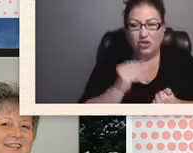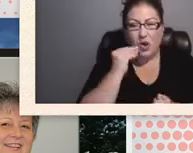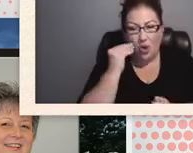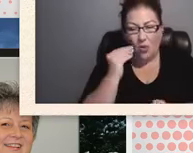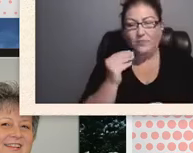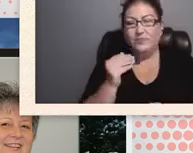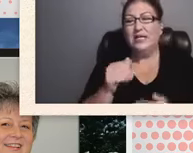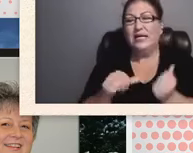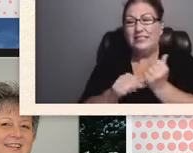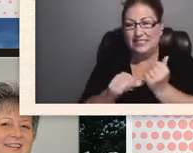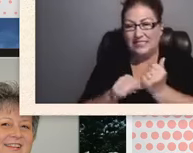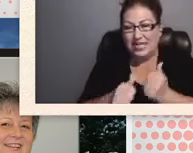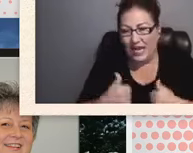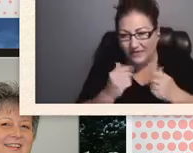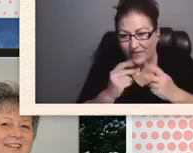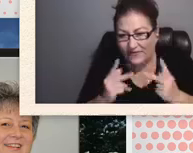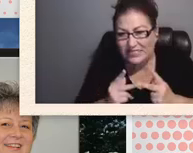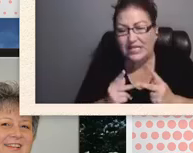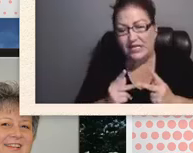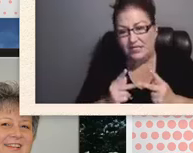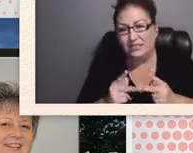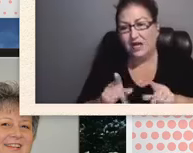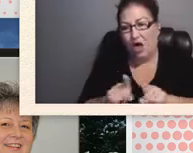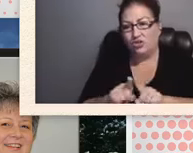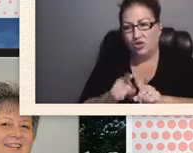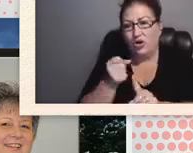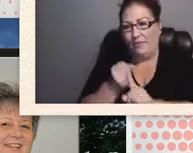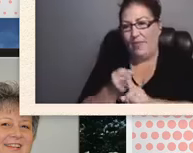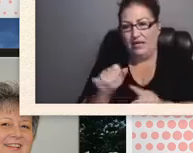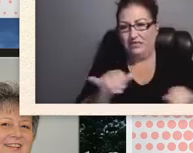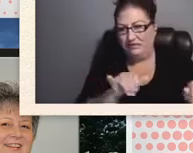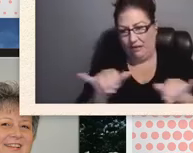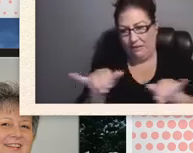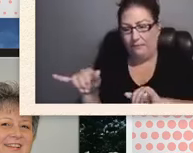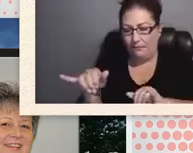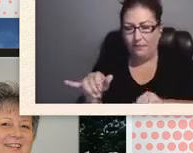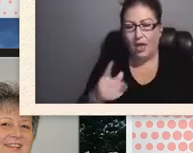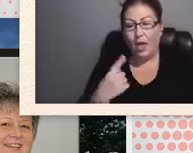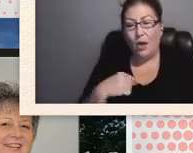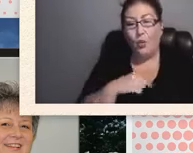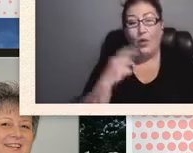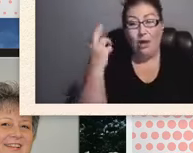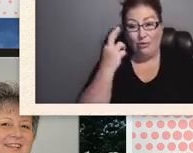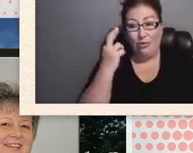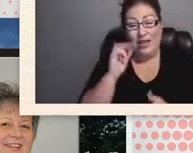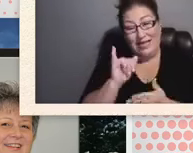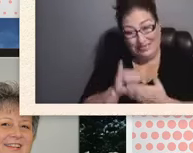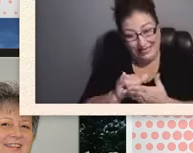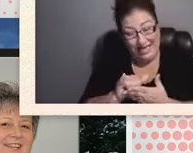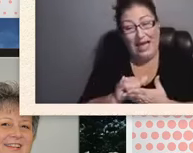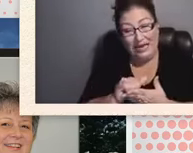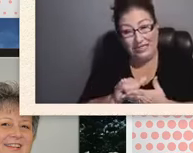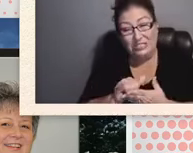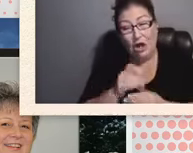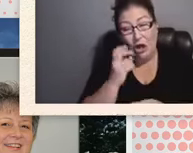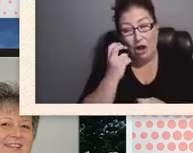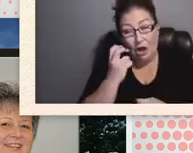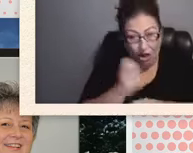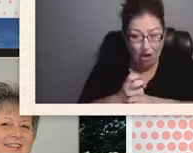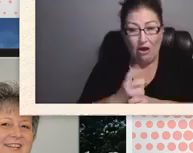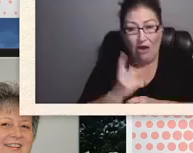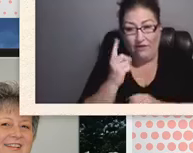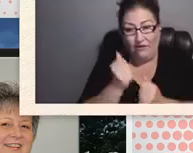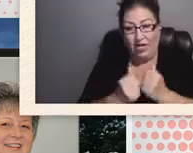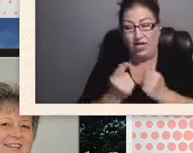facilities also are impacted currently. And we realize that that is so hard for each of you